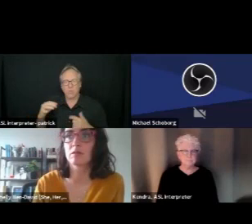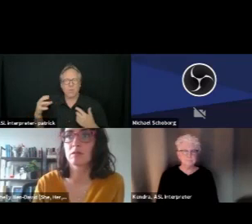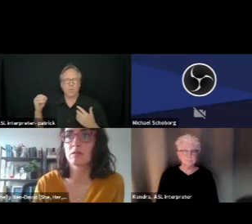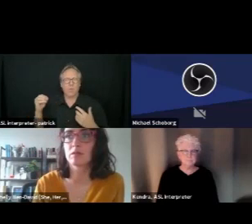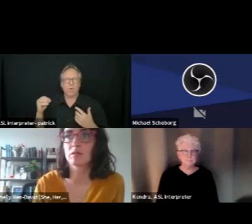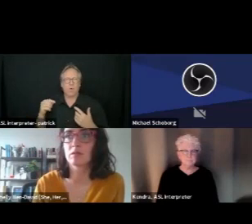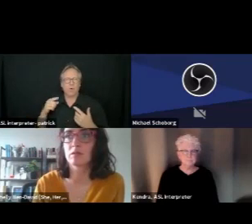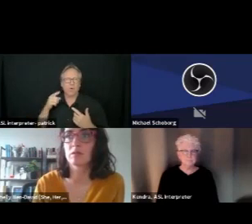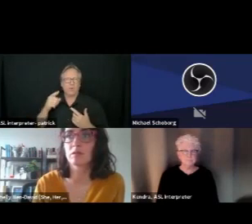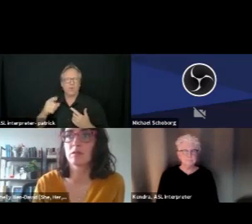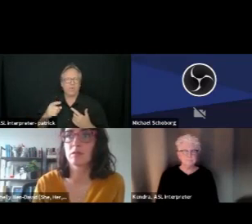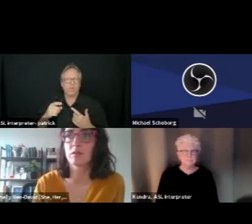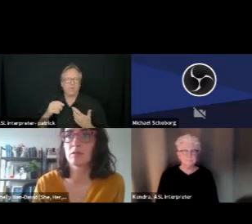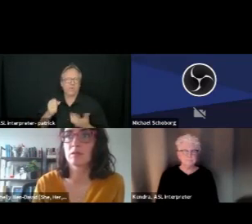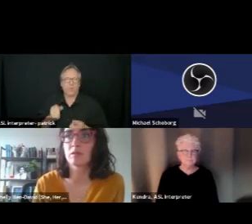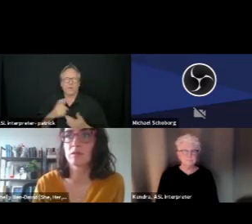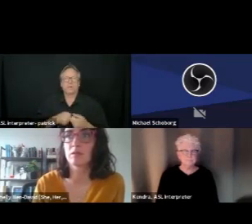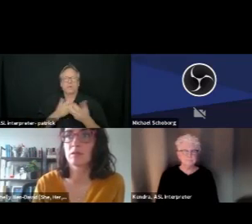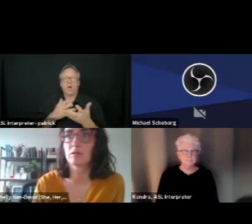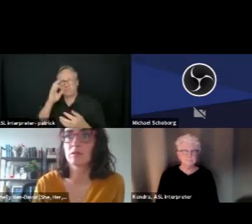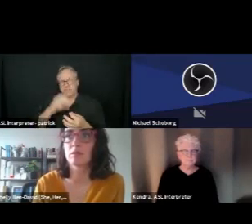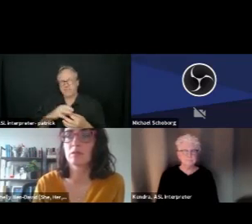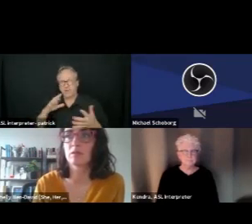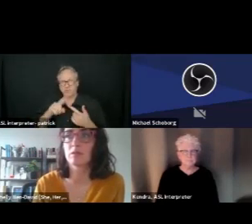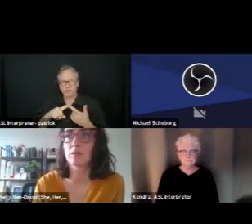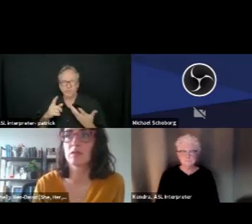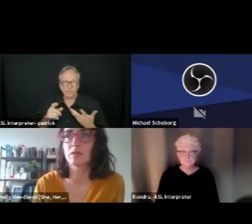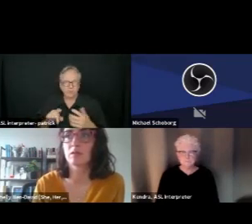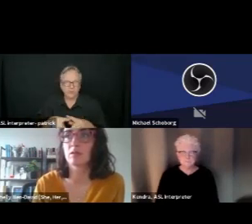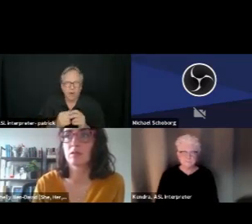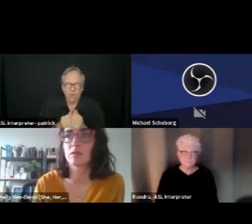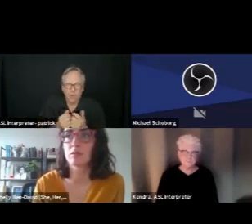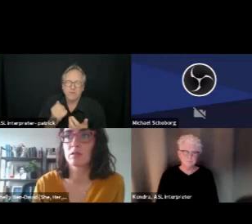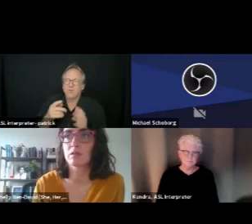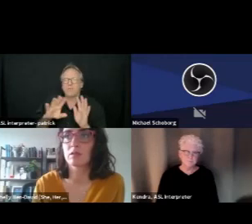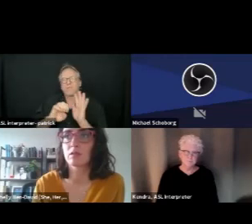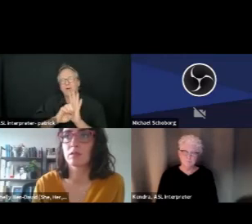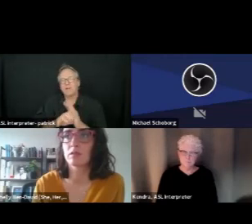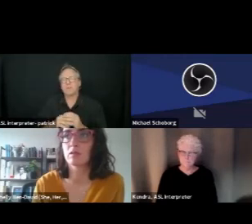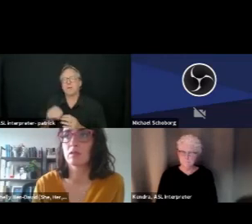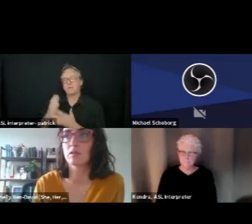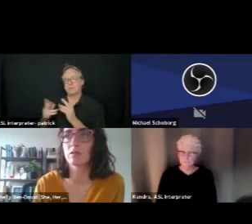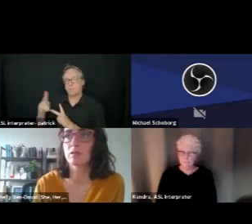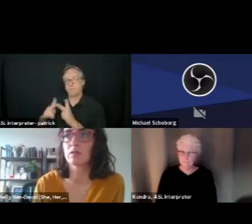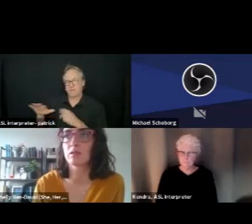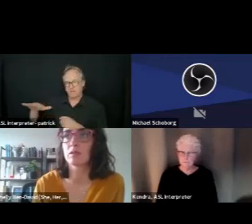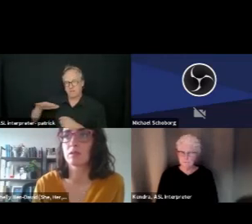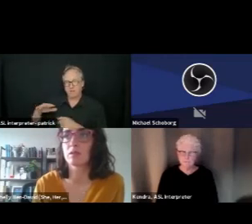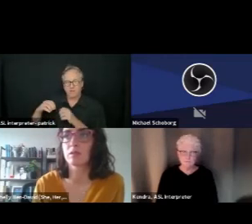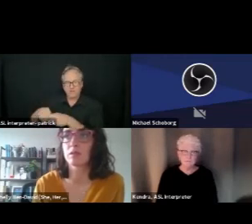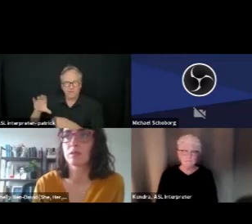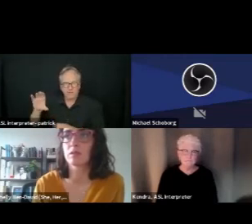they felt might have precipitated the psychosis to begin with. So, for instance, some people who were part of